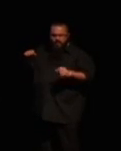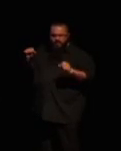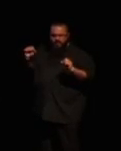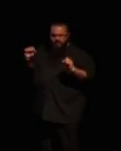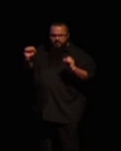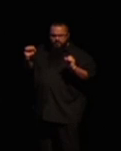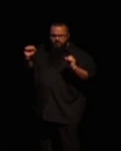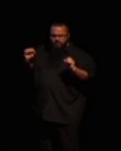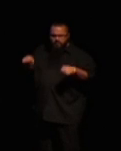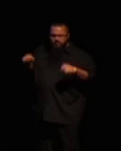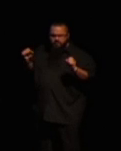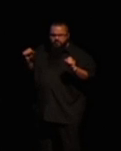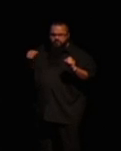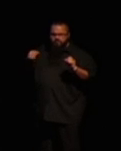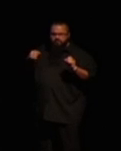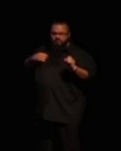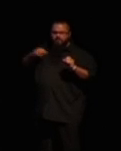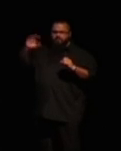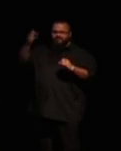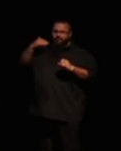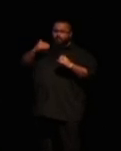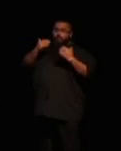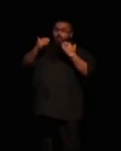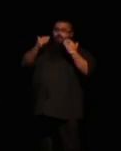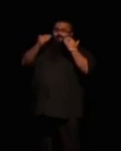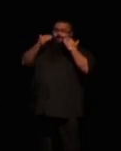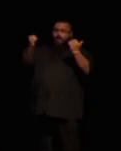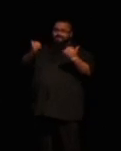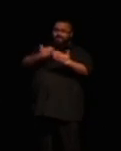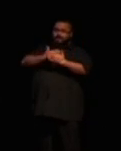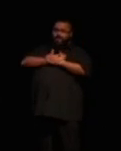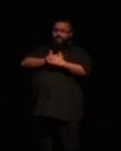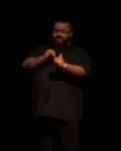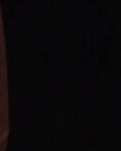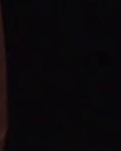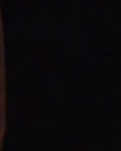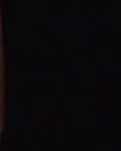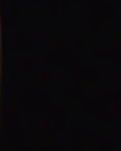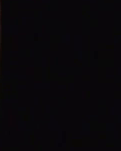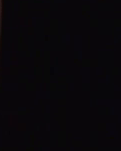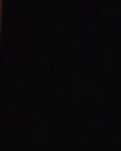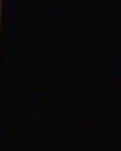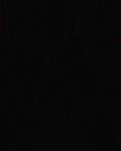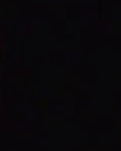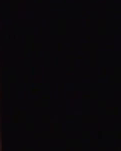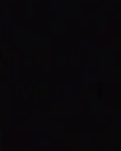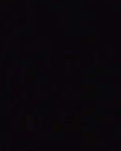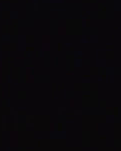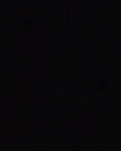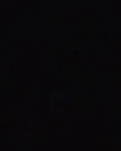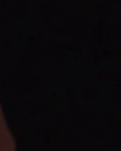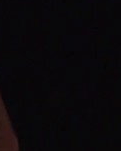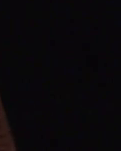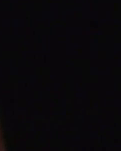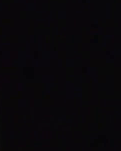Because I actually did the Finding Love interview, so that's the one that I showed. At that place,